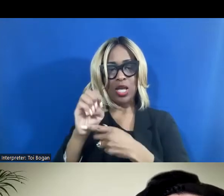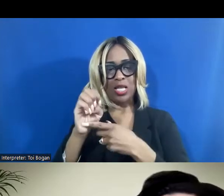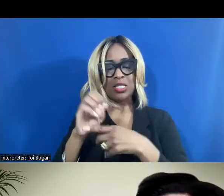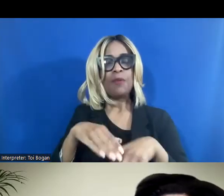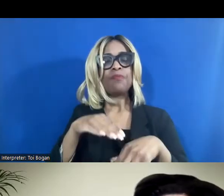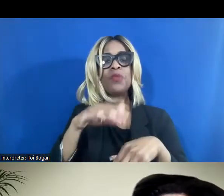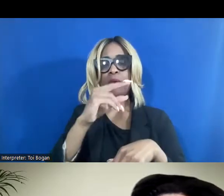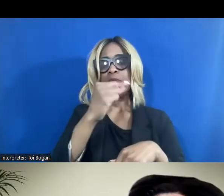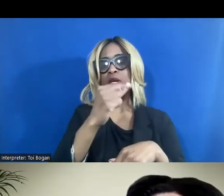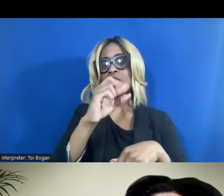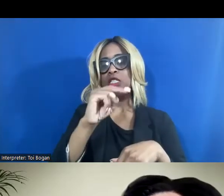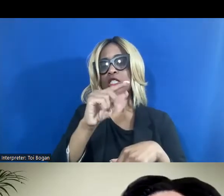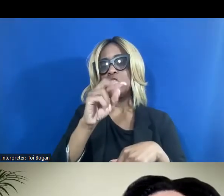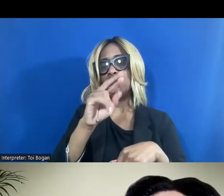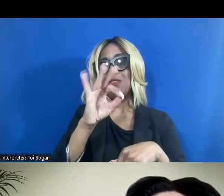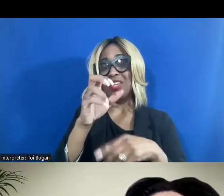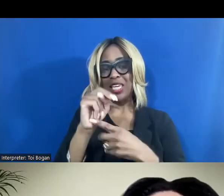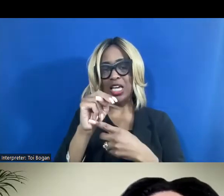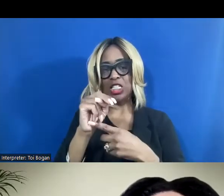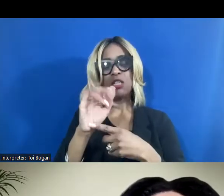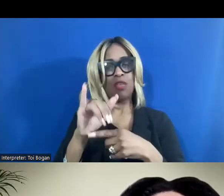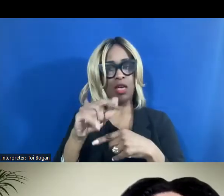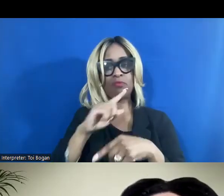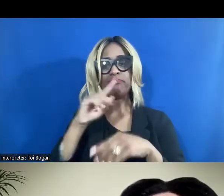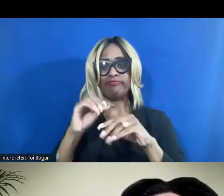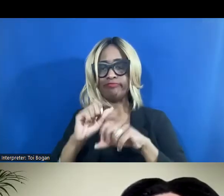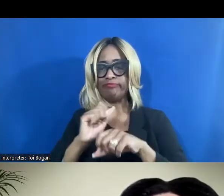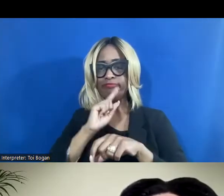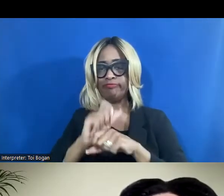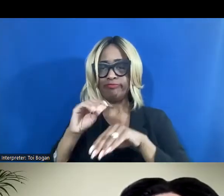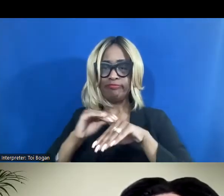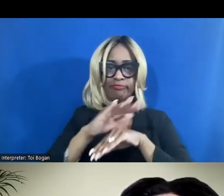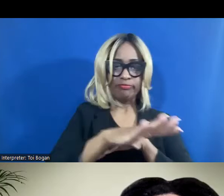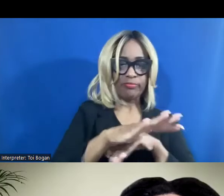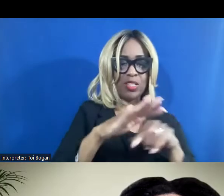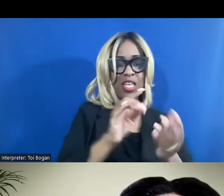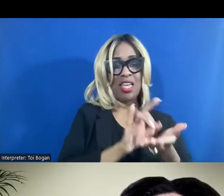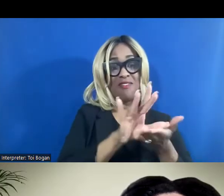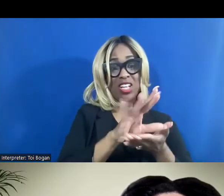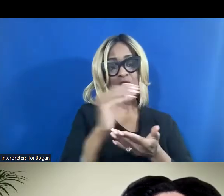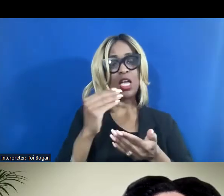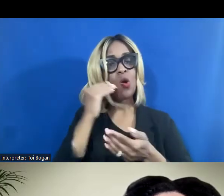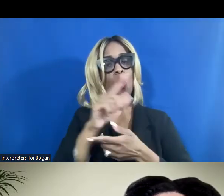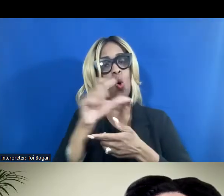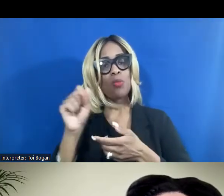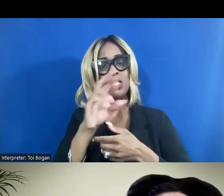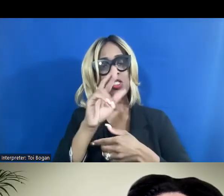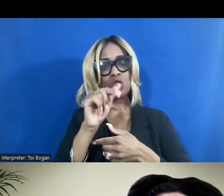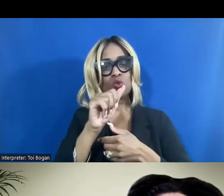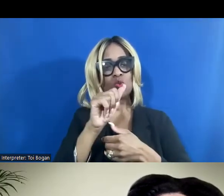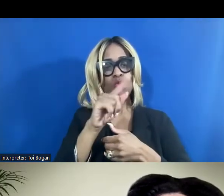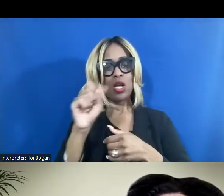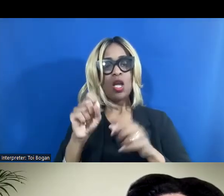Gentrification has been shown to influence both the eviction and homelessness rates, as well as the social